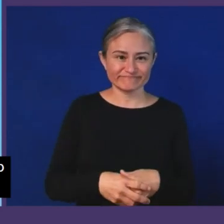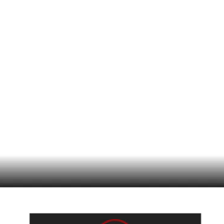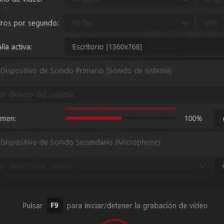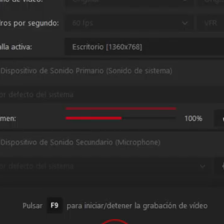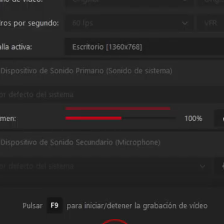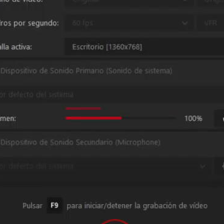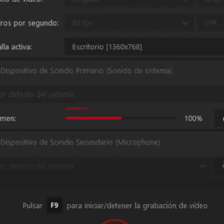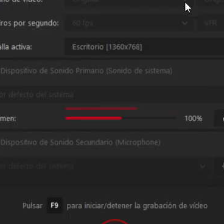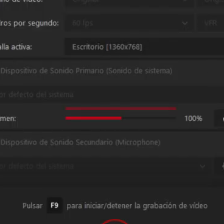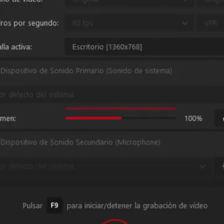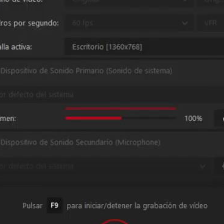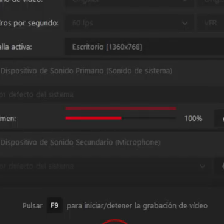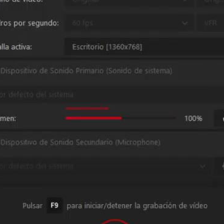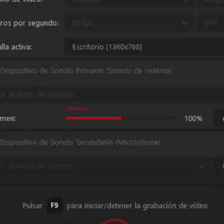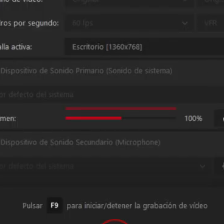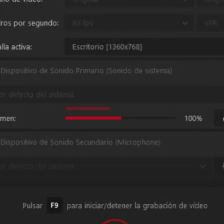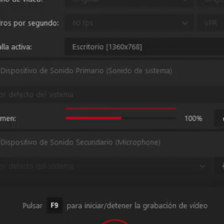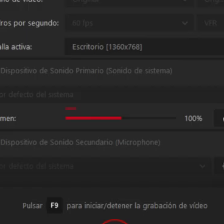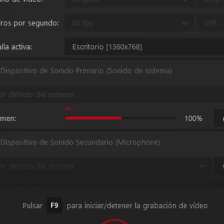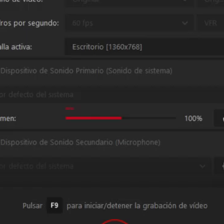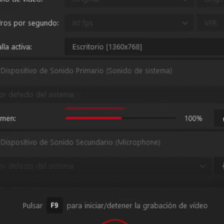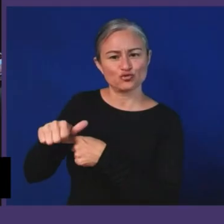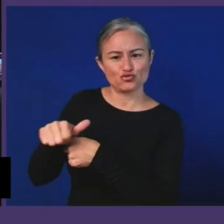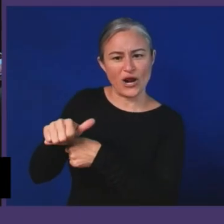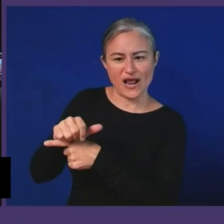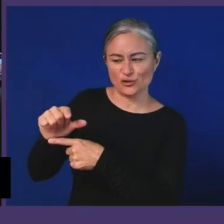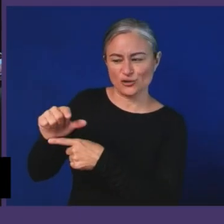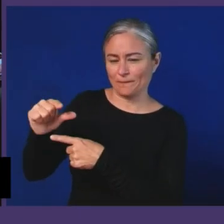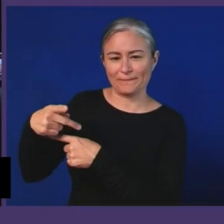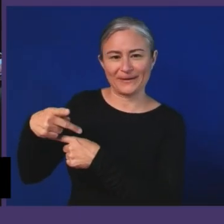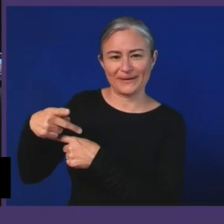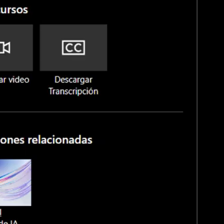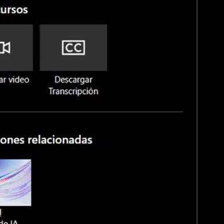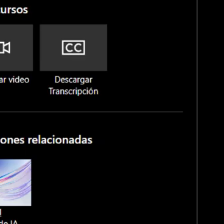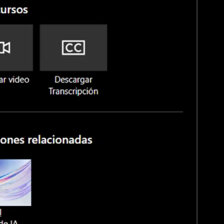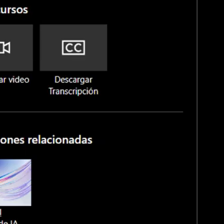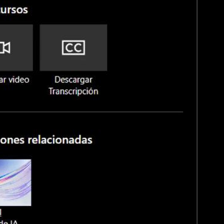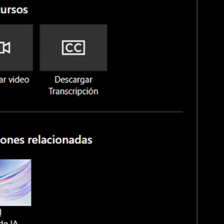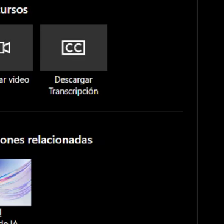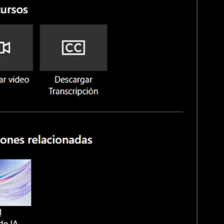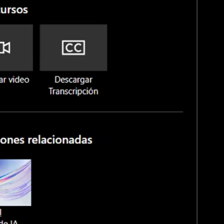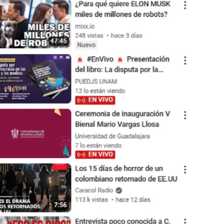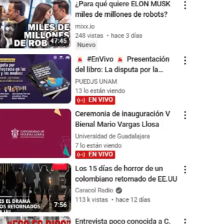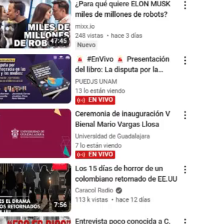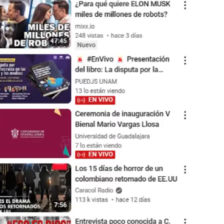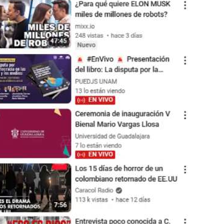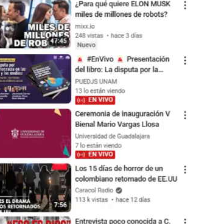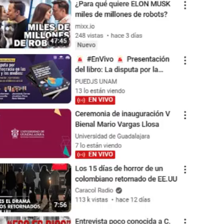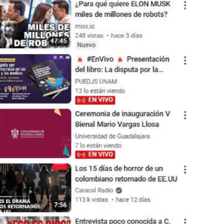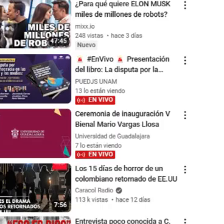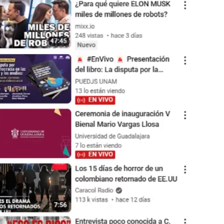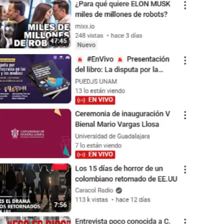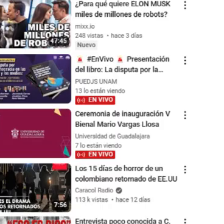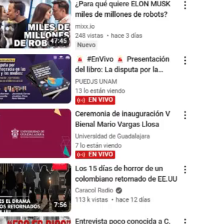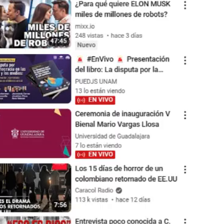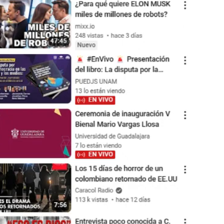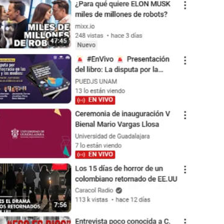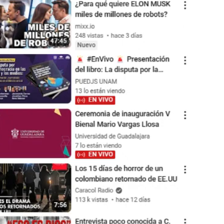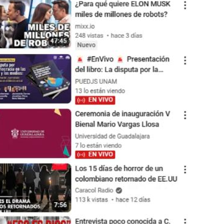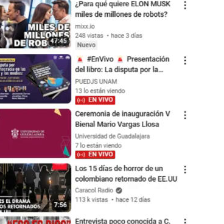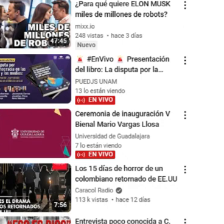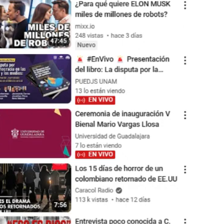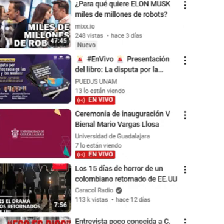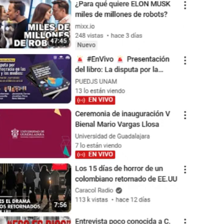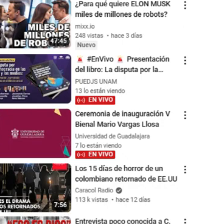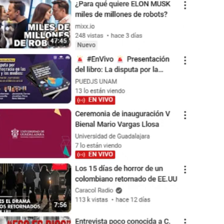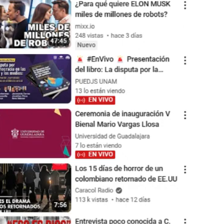GPT informar assistants. sobre And then in the second part, we are going to take a look at how we can use these rescate assistants effectively for your arqueológico en